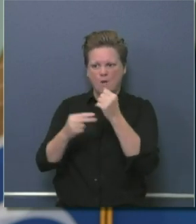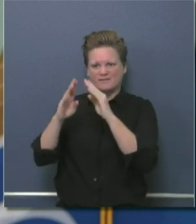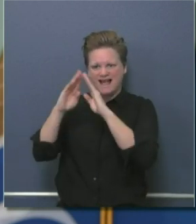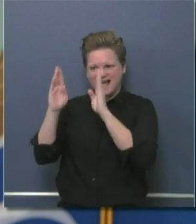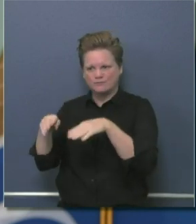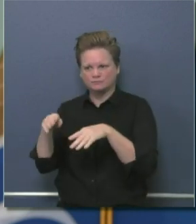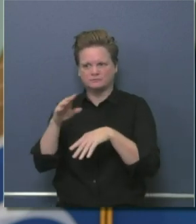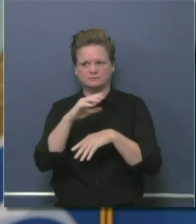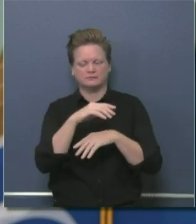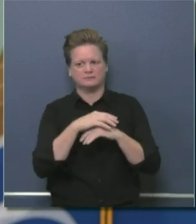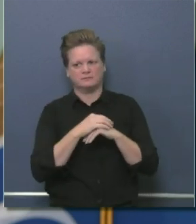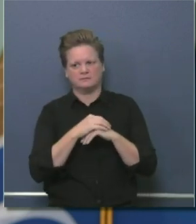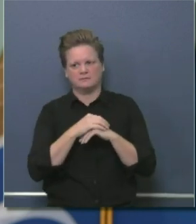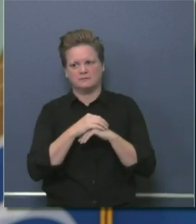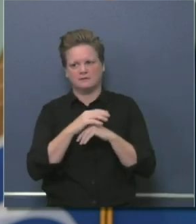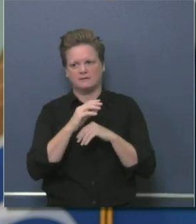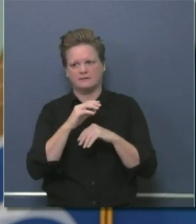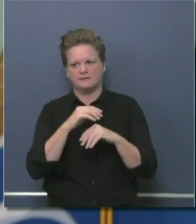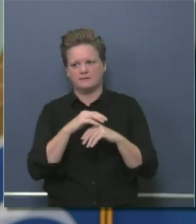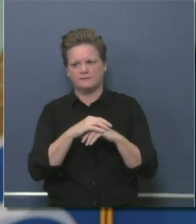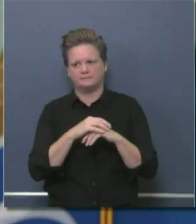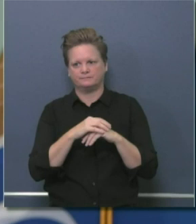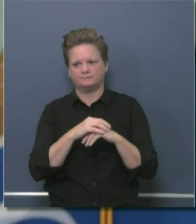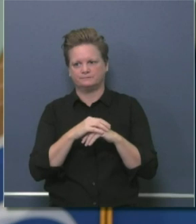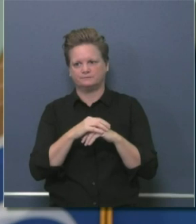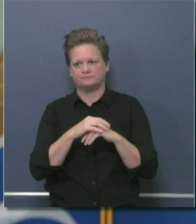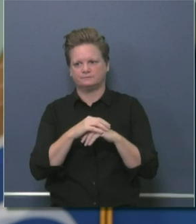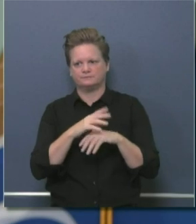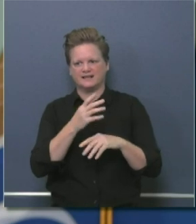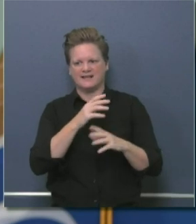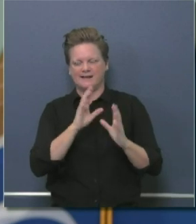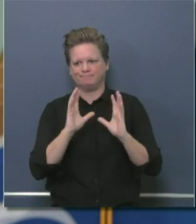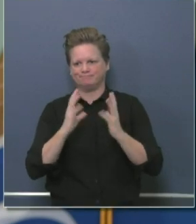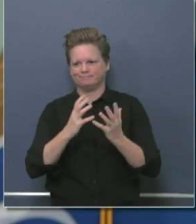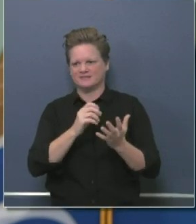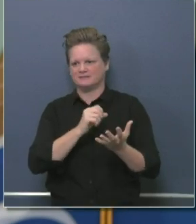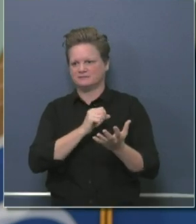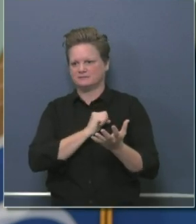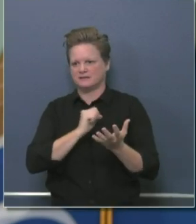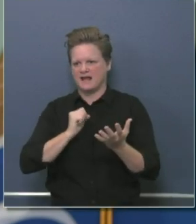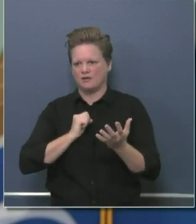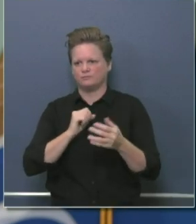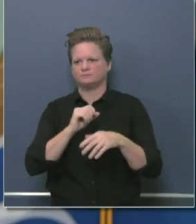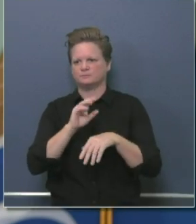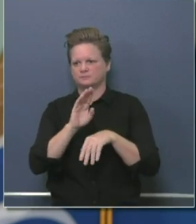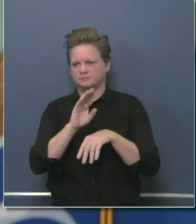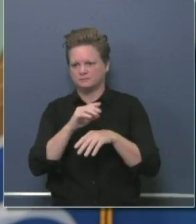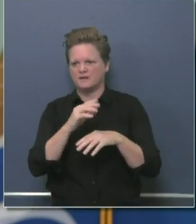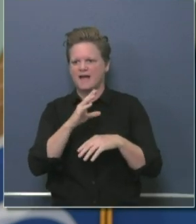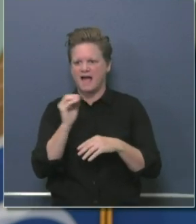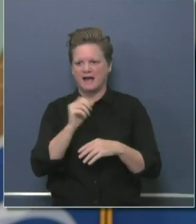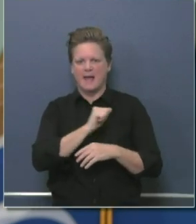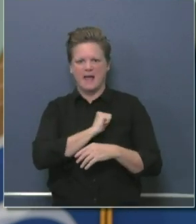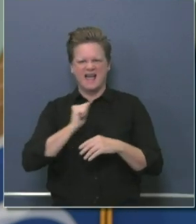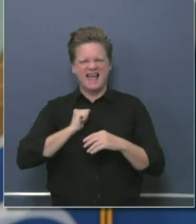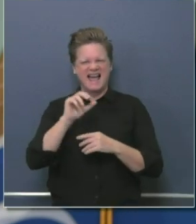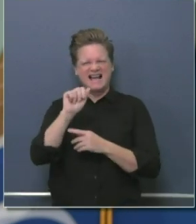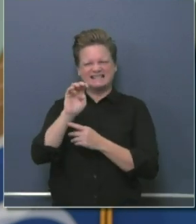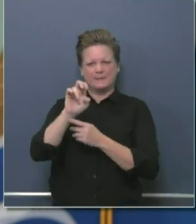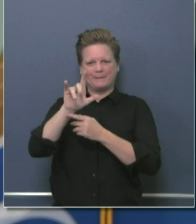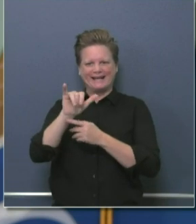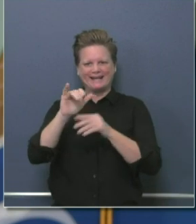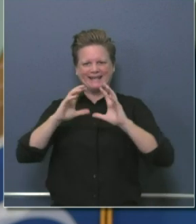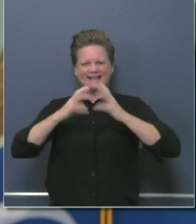robust deliberation of these bills. We do have a very challenging calendar. They have a challenging calendar, but they are